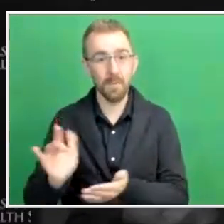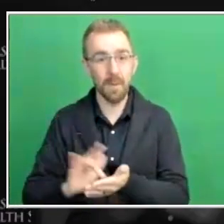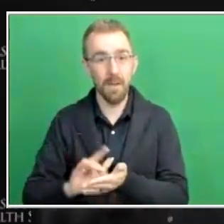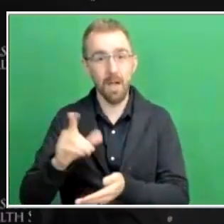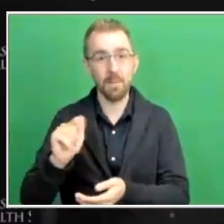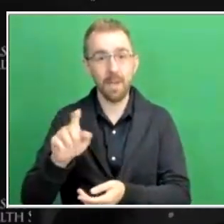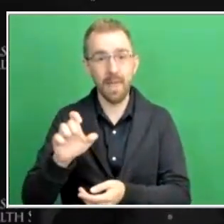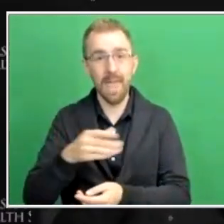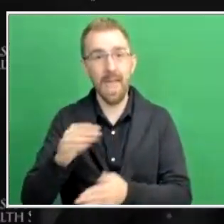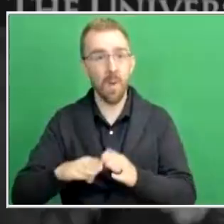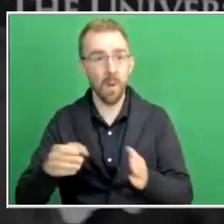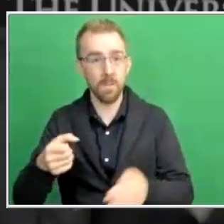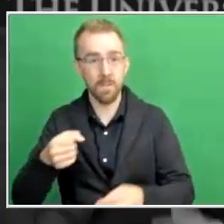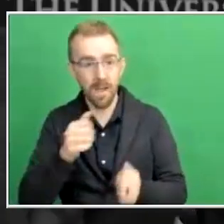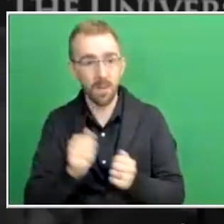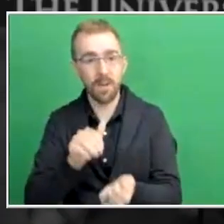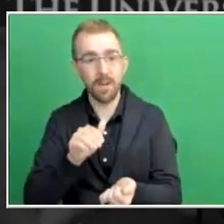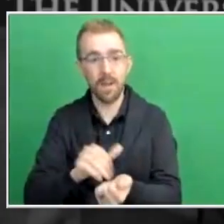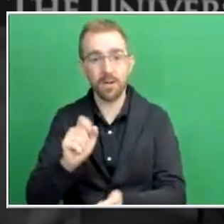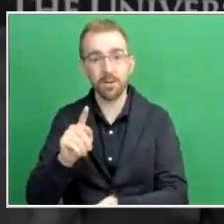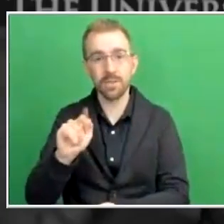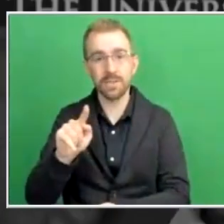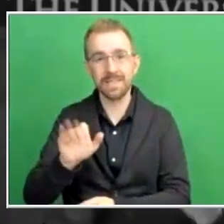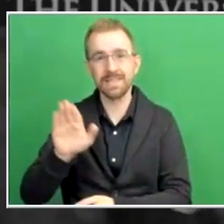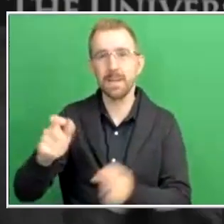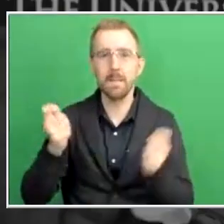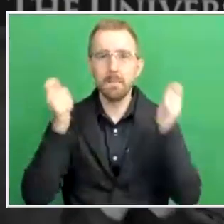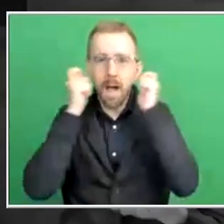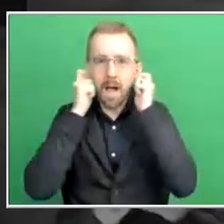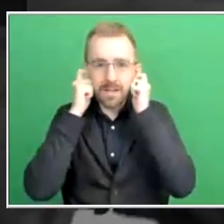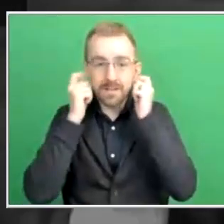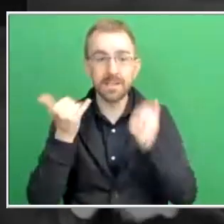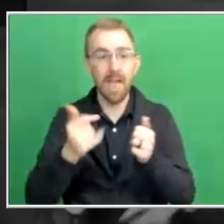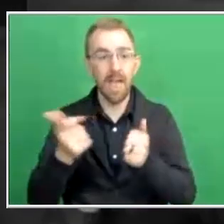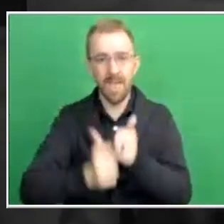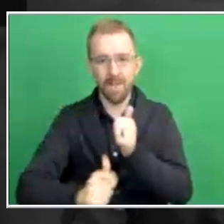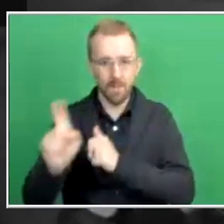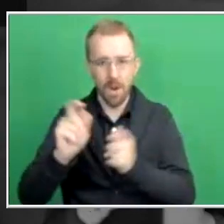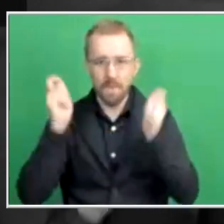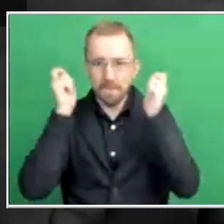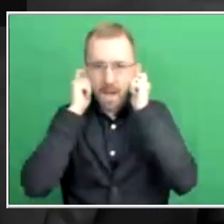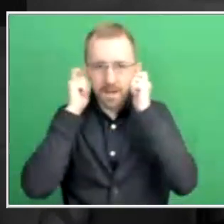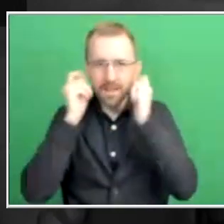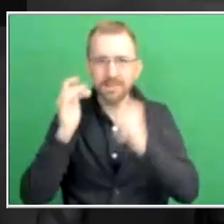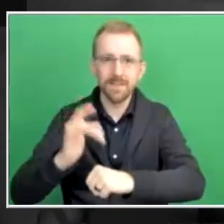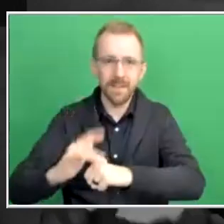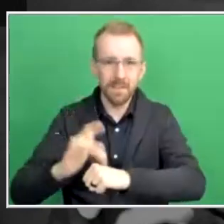Mics with Dr. Stites podcast. Now, everywhere podcasts are available.